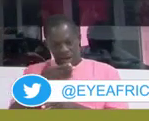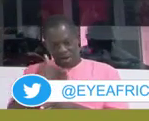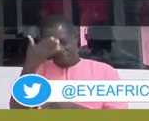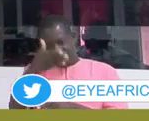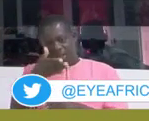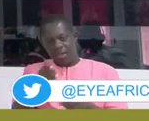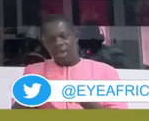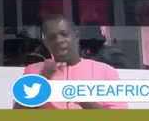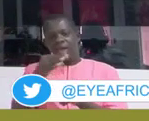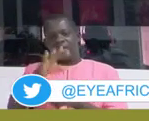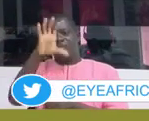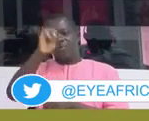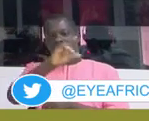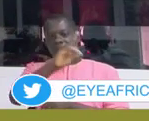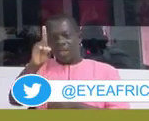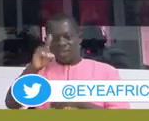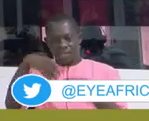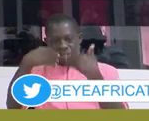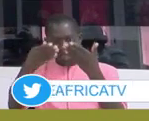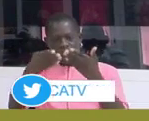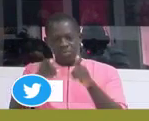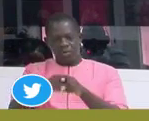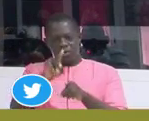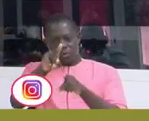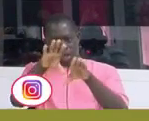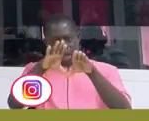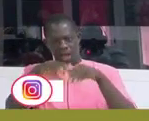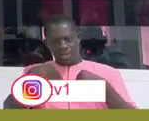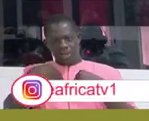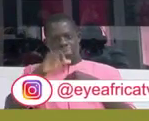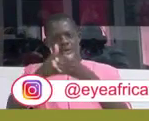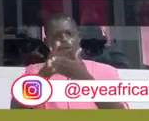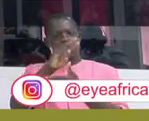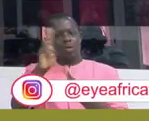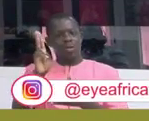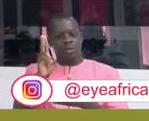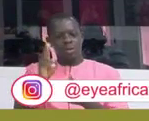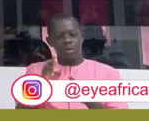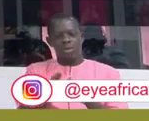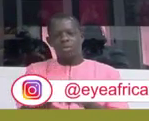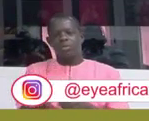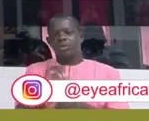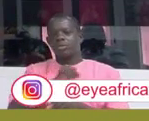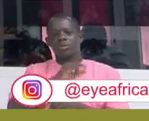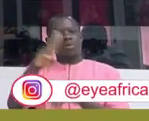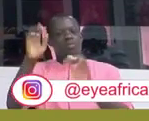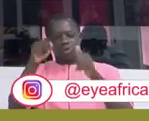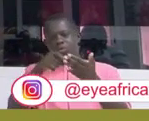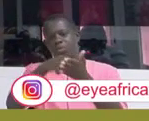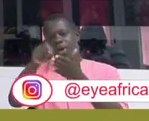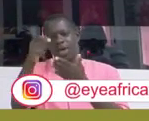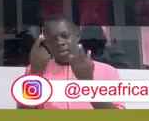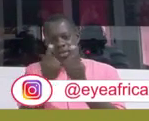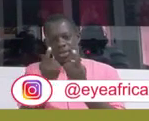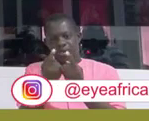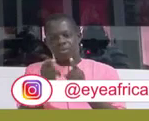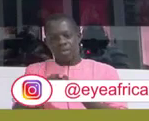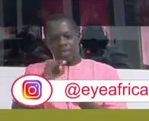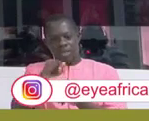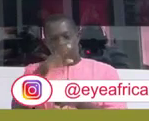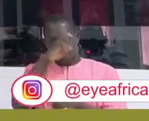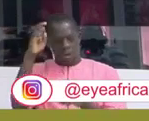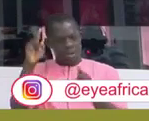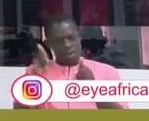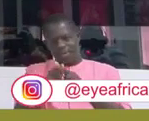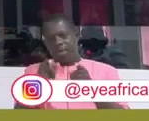you see with your eyes that the screw has not. And if somebody wants to sell it to you, will you accept? He said,